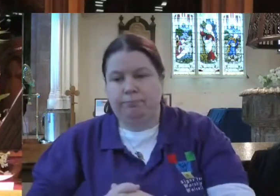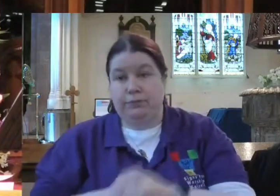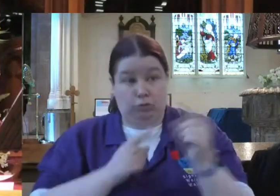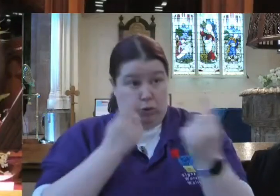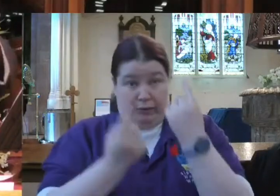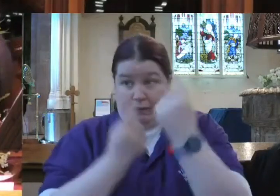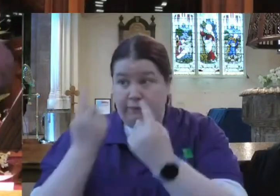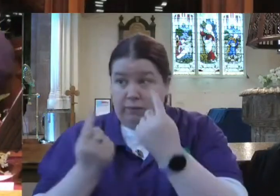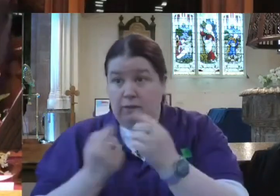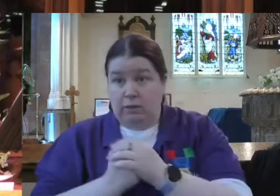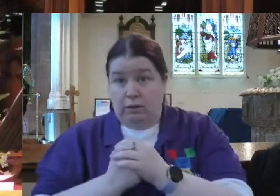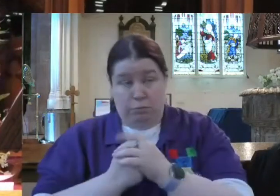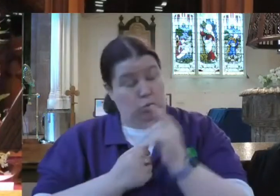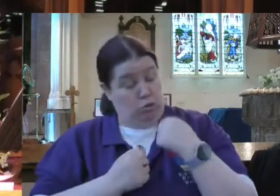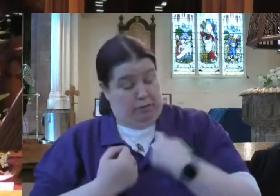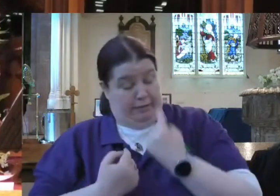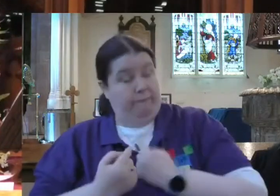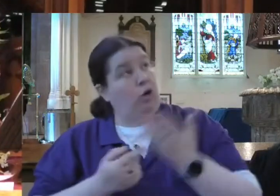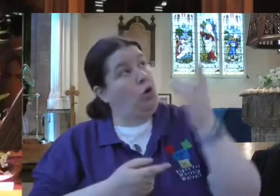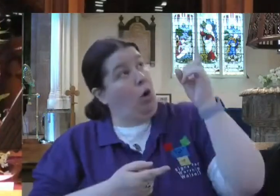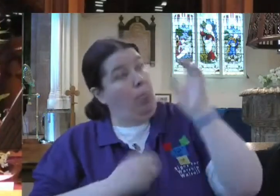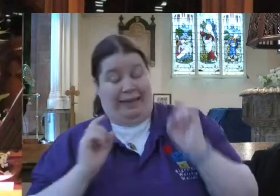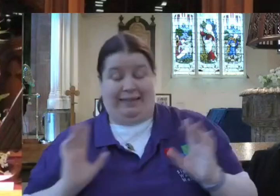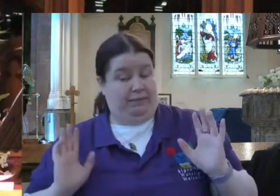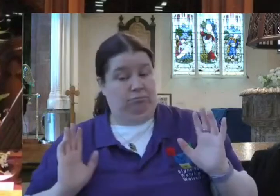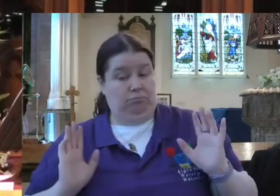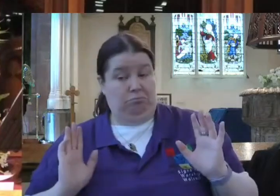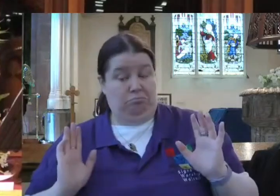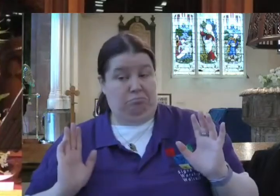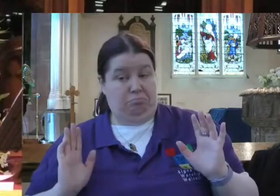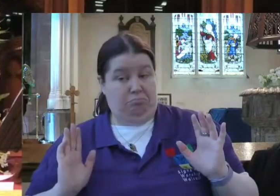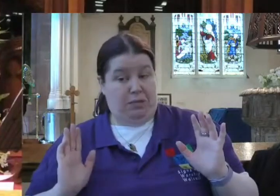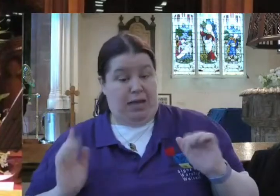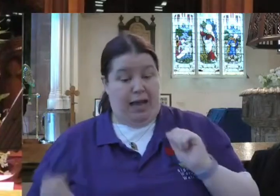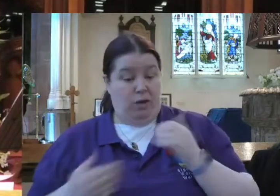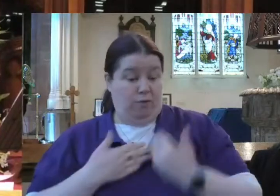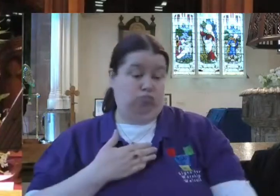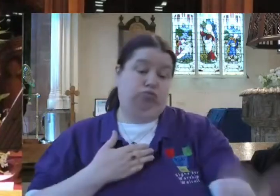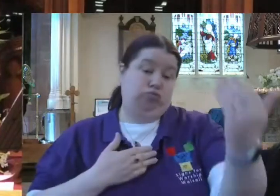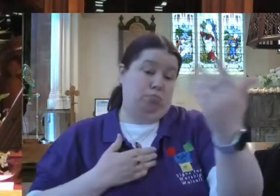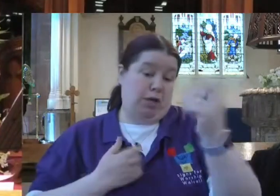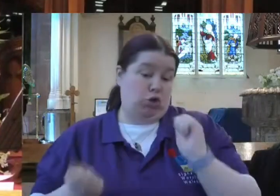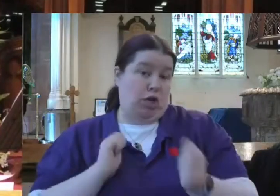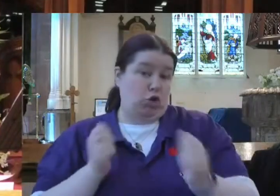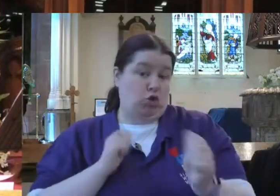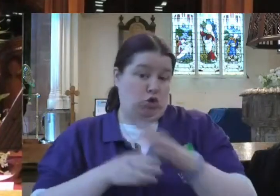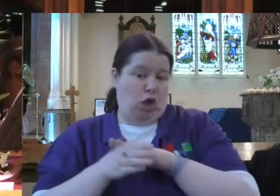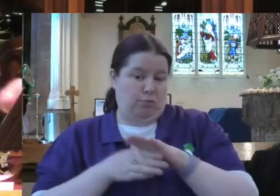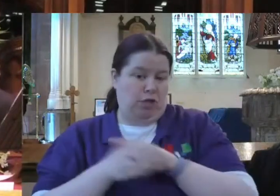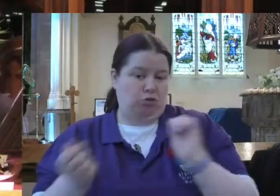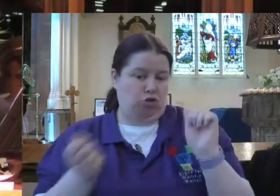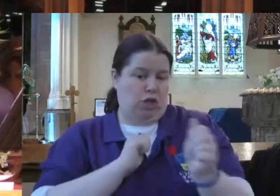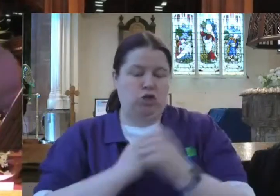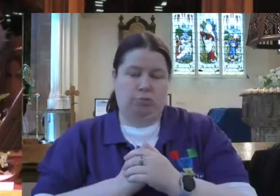personally. Your giving is between you and God, not between you and anybody else. And the amount can change over time, depending on the circumstances you're